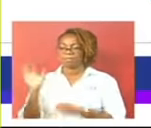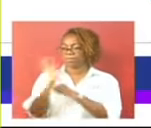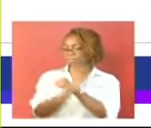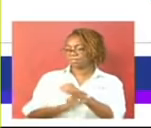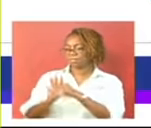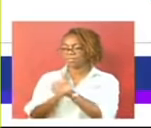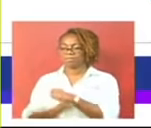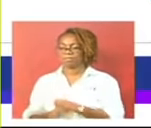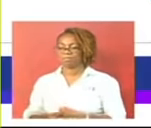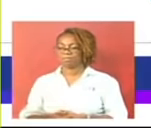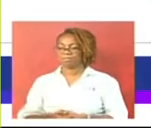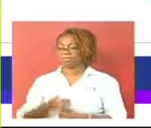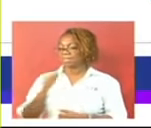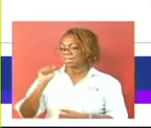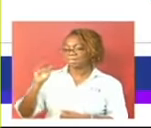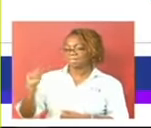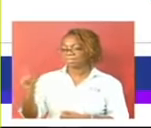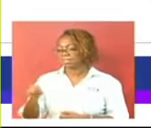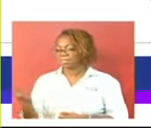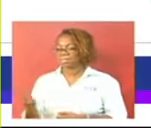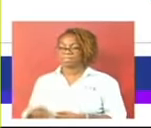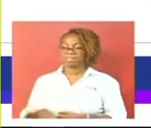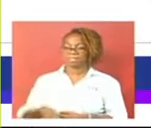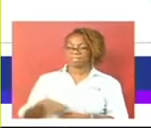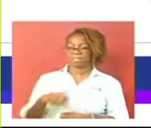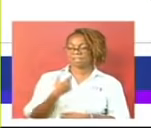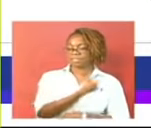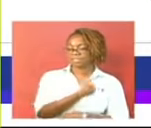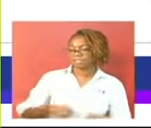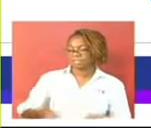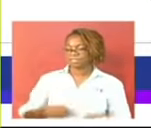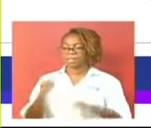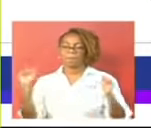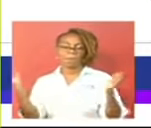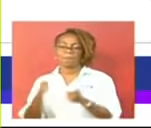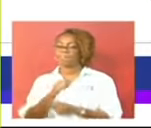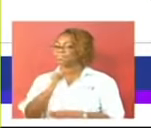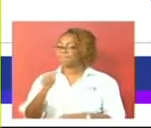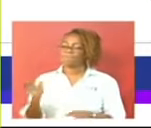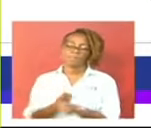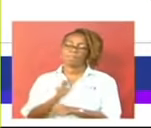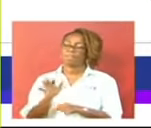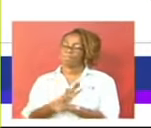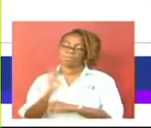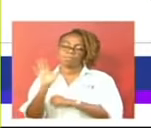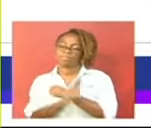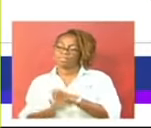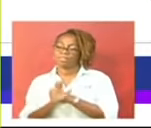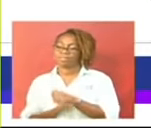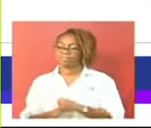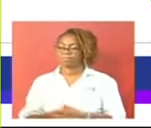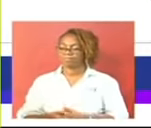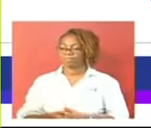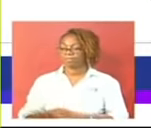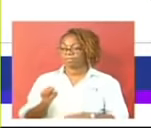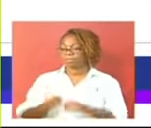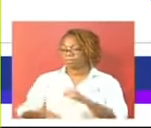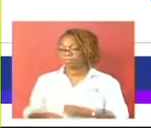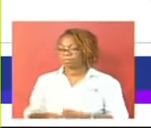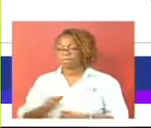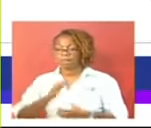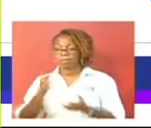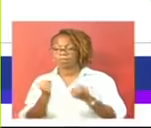it's being recommended that we still follow the 3 Ws. However, this is a question from the public that we've seen time and time again. So we just like some